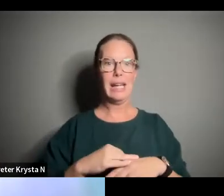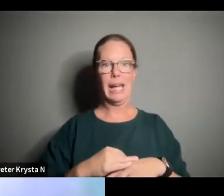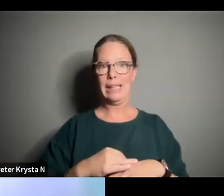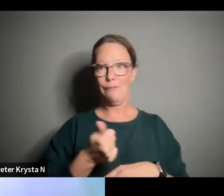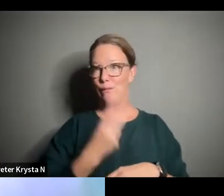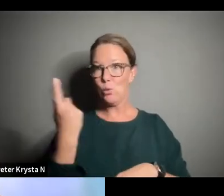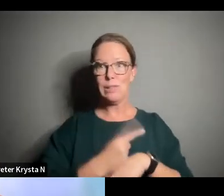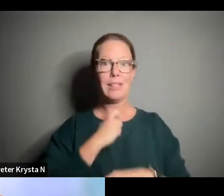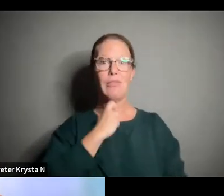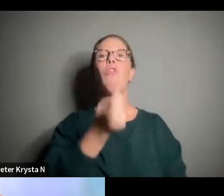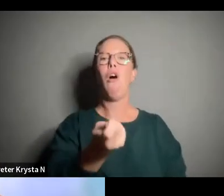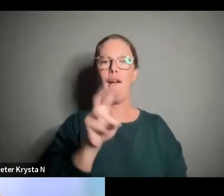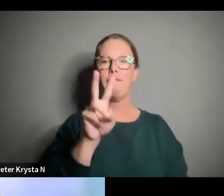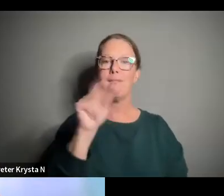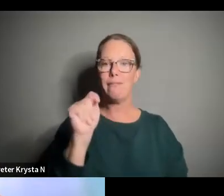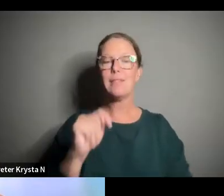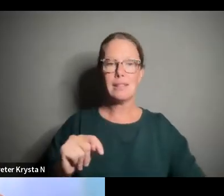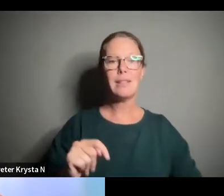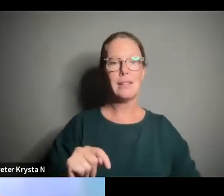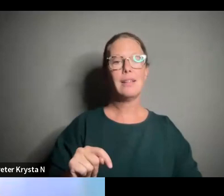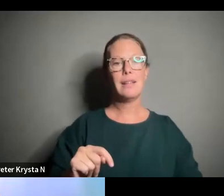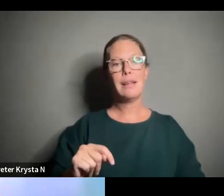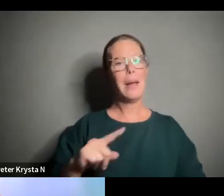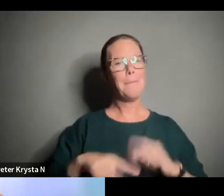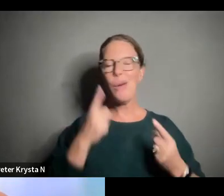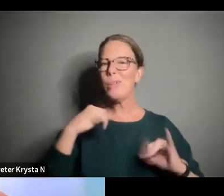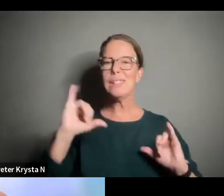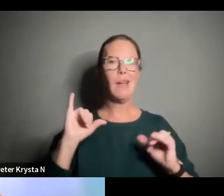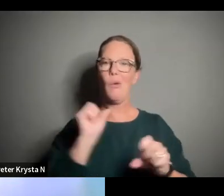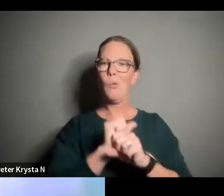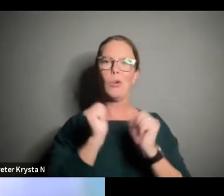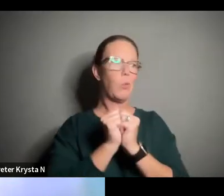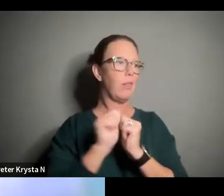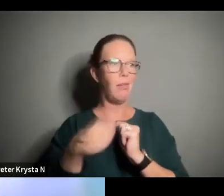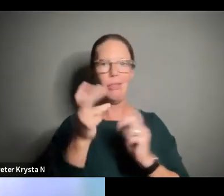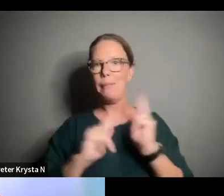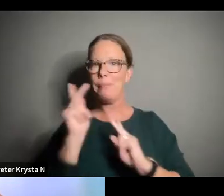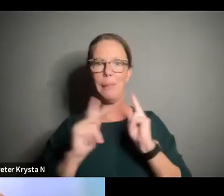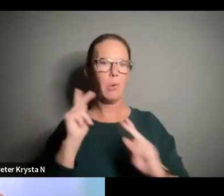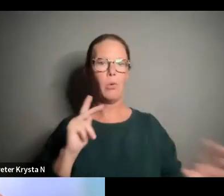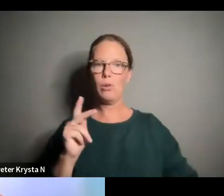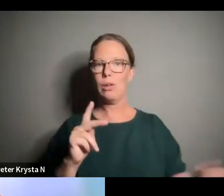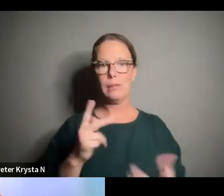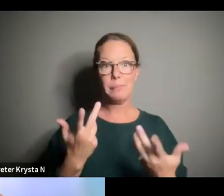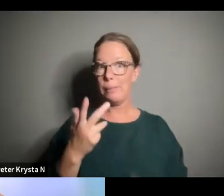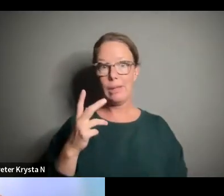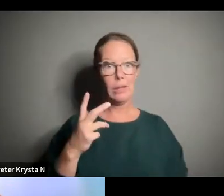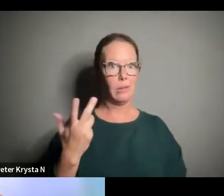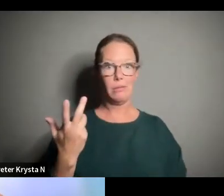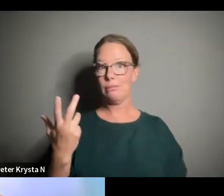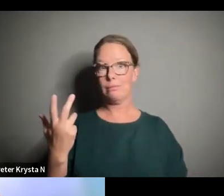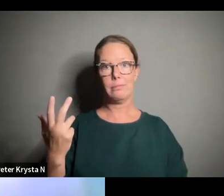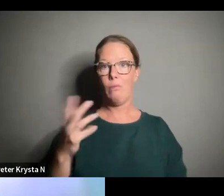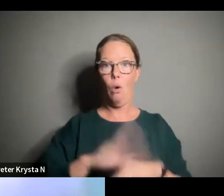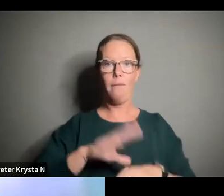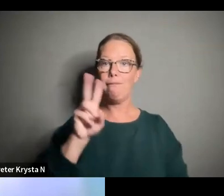days. That's kind of why we're pushing for early, but we'll still work with people in a program, even though you've been on a ventilator for a decade or